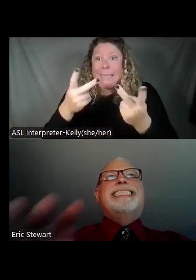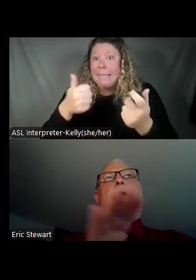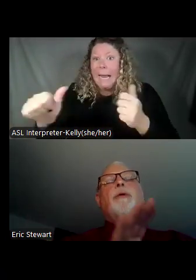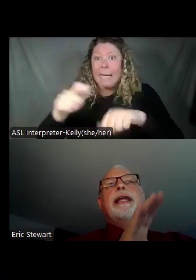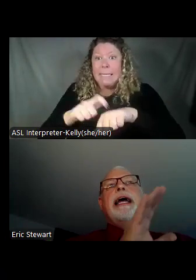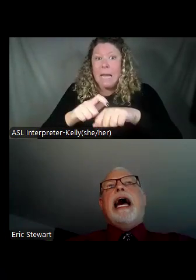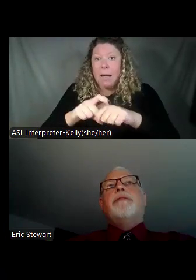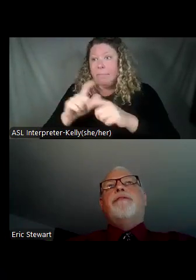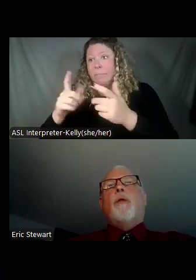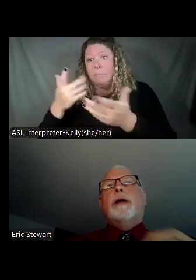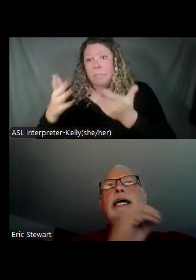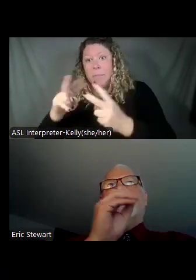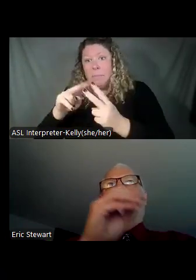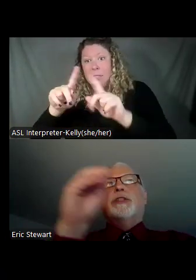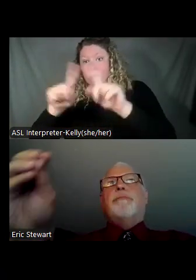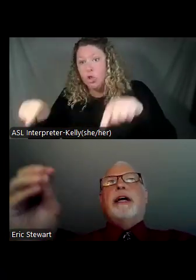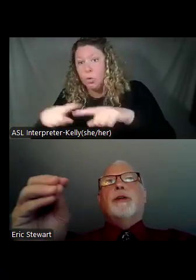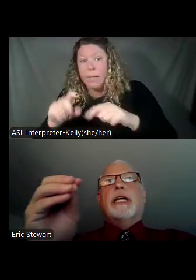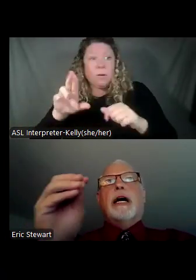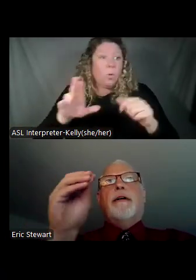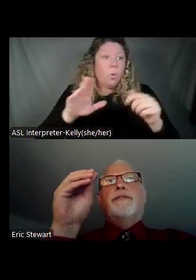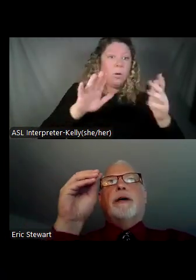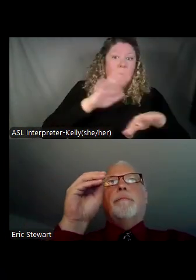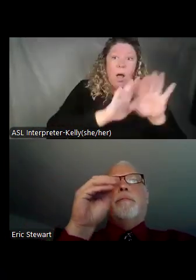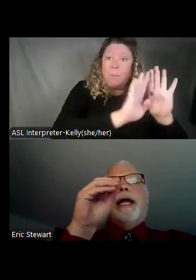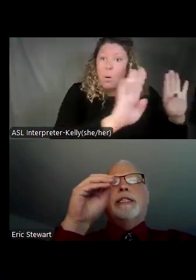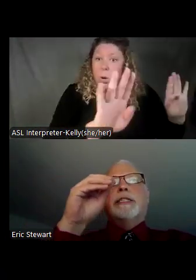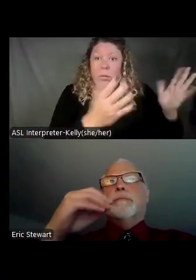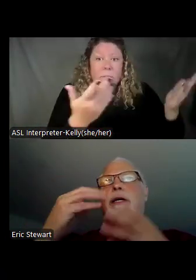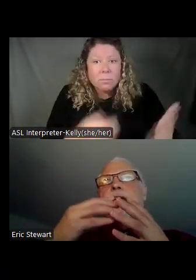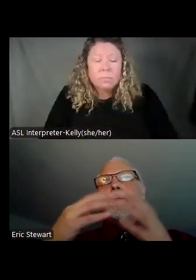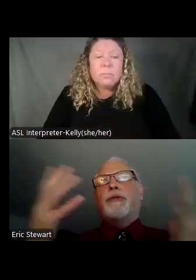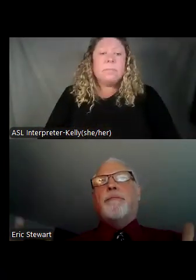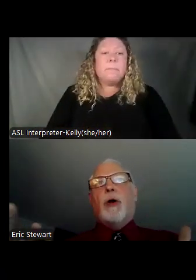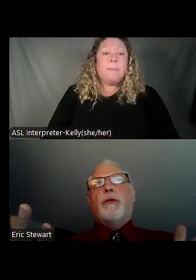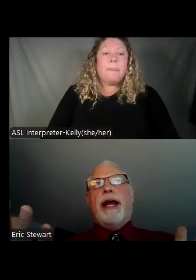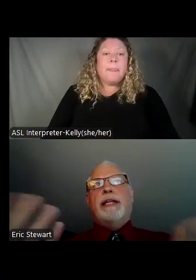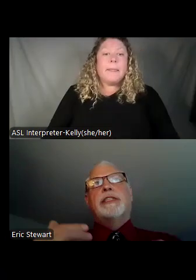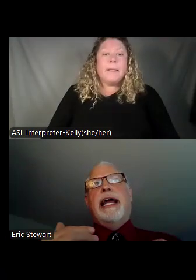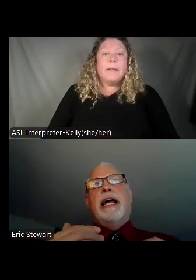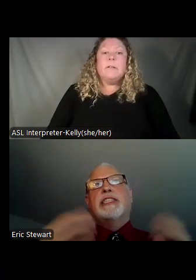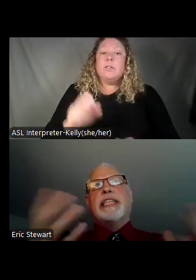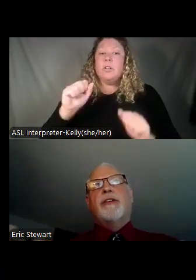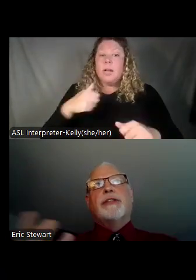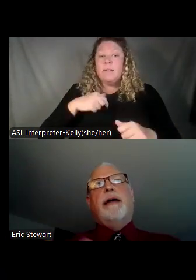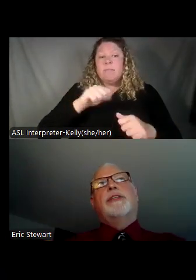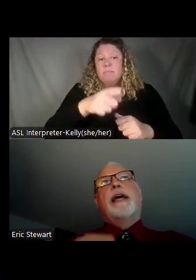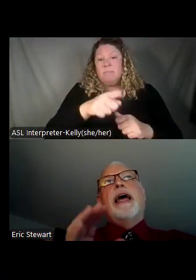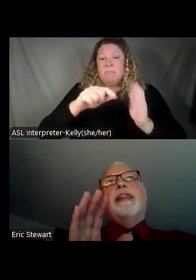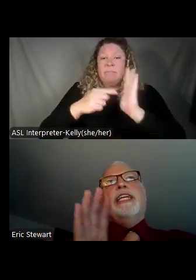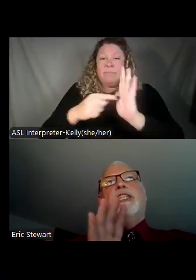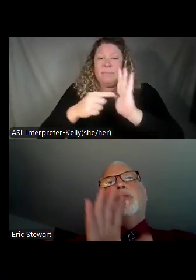An example that I had before is I showed some metrics of some examples of burn rates and cycle